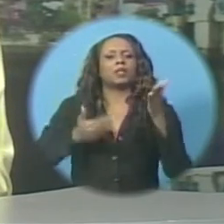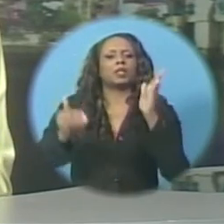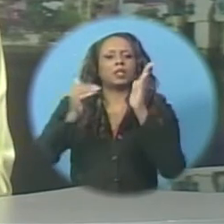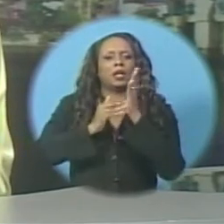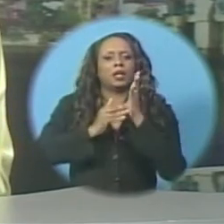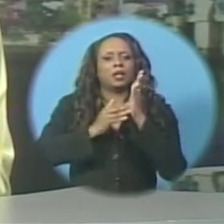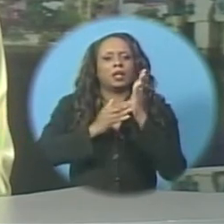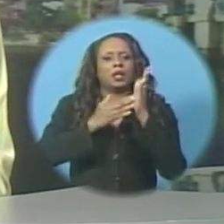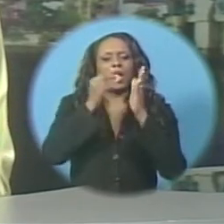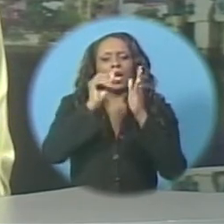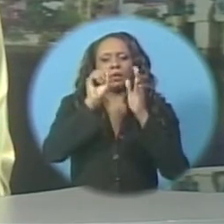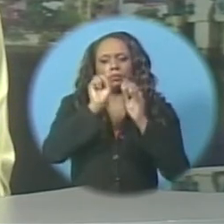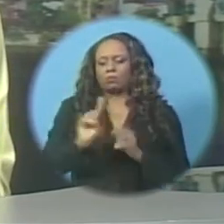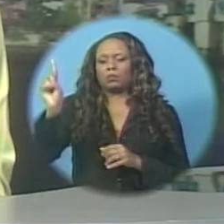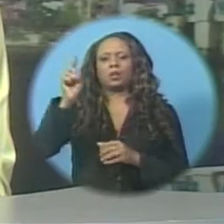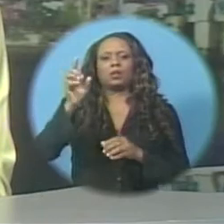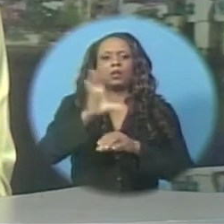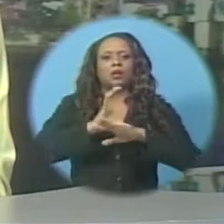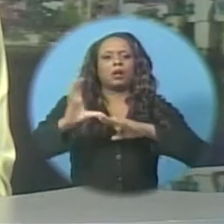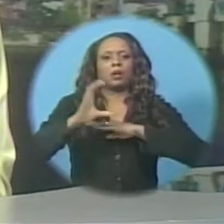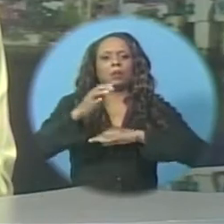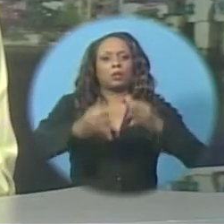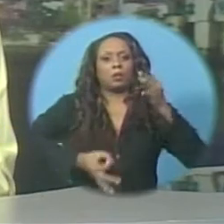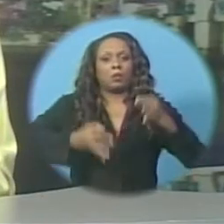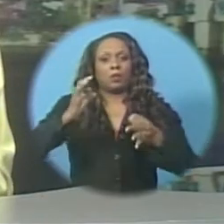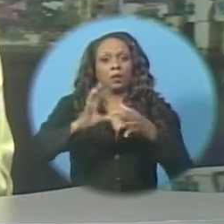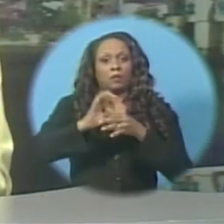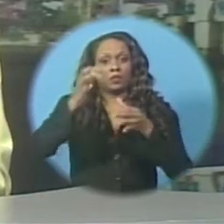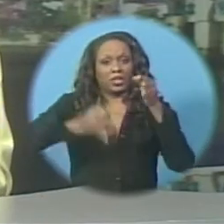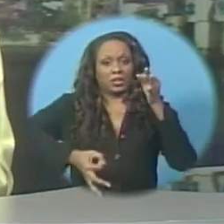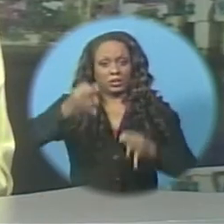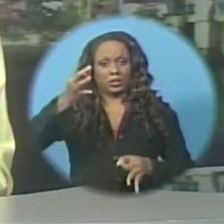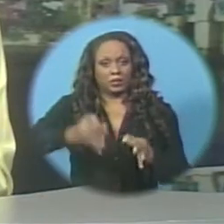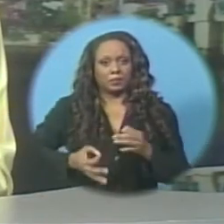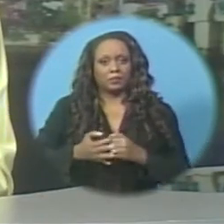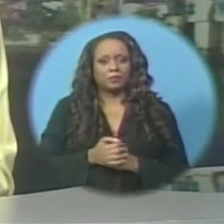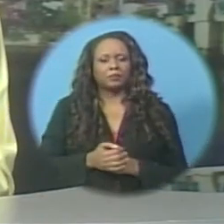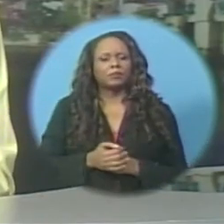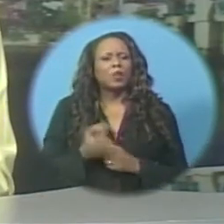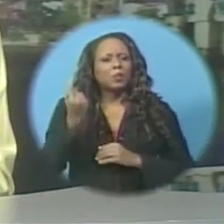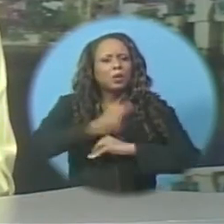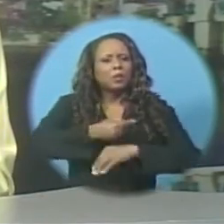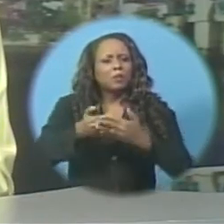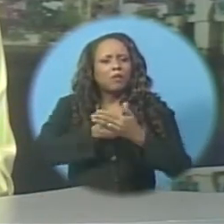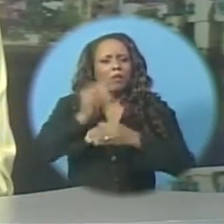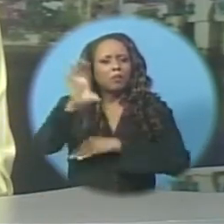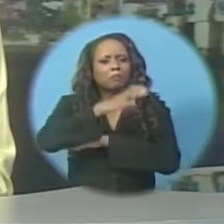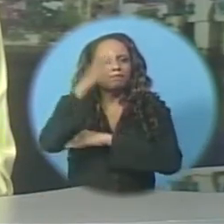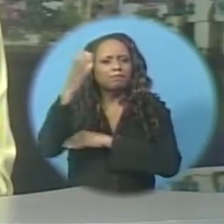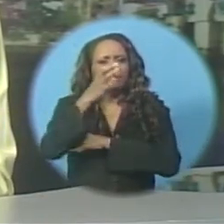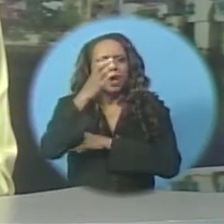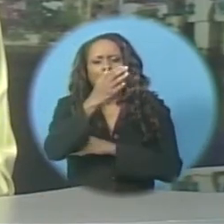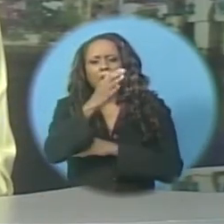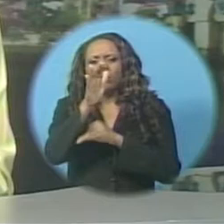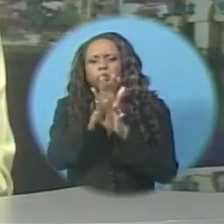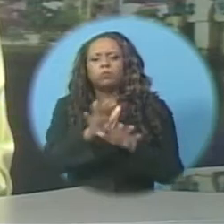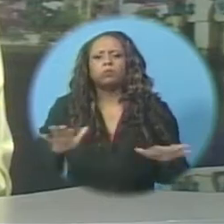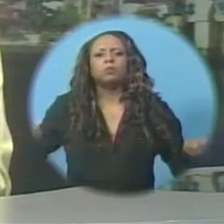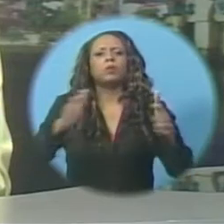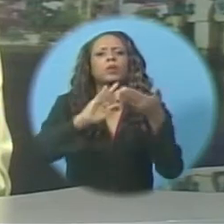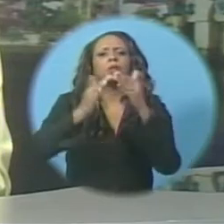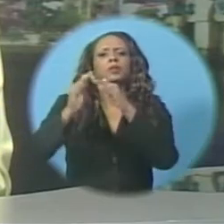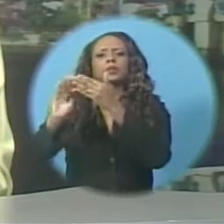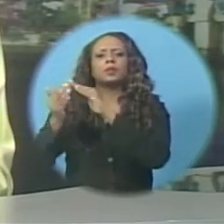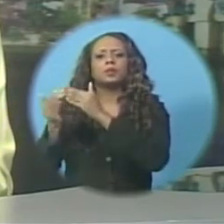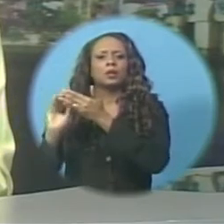the Caribbean Court of Justice. It's just 1 day now before Christmas, and all throughout town, small business